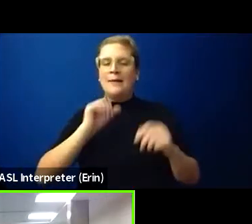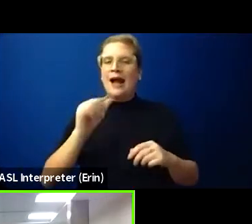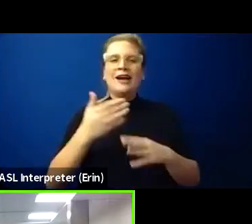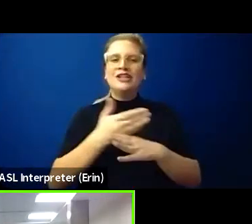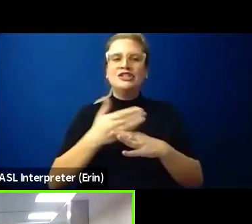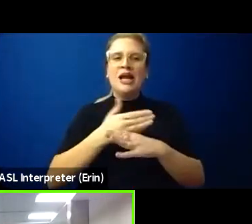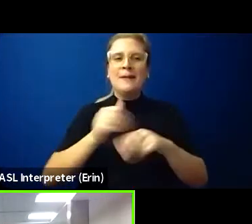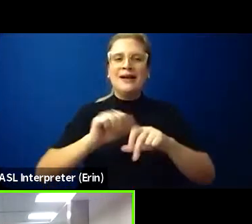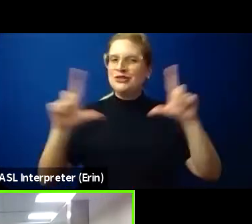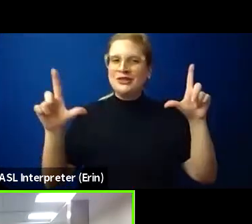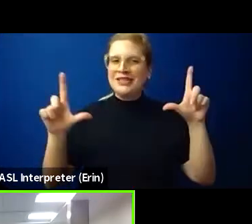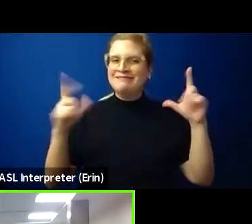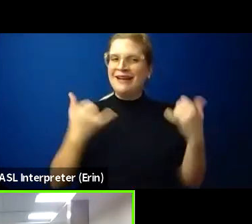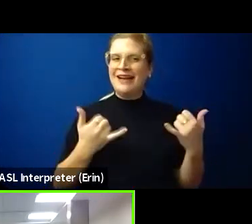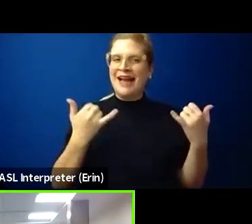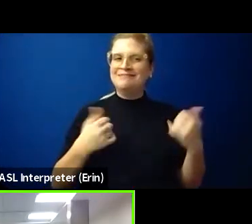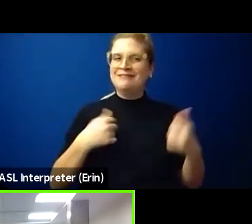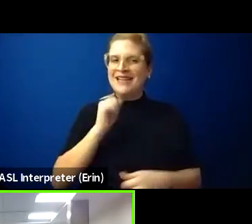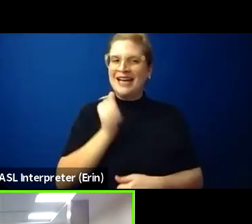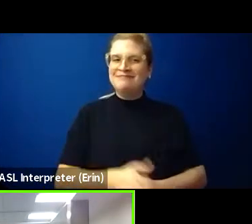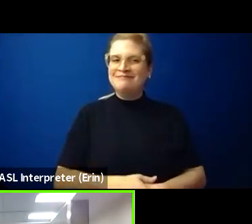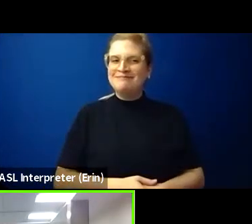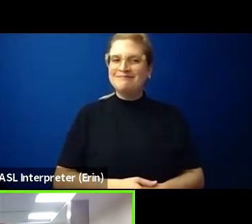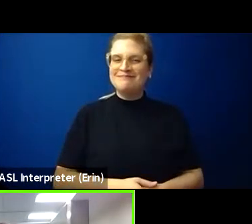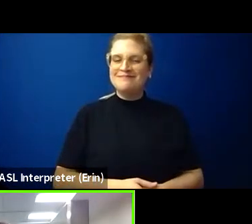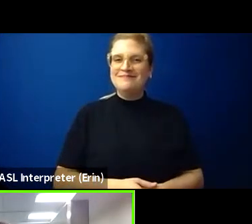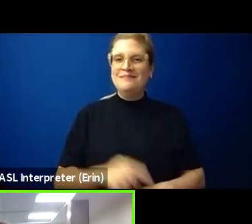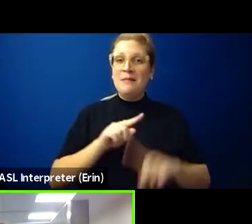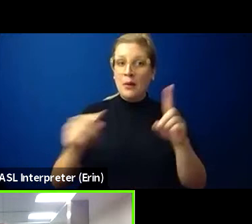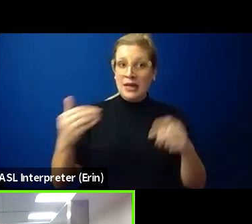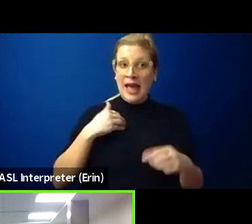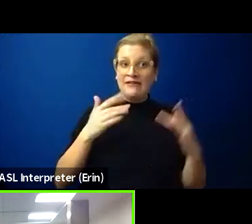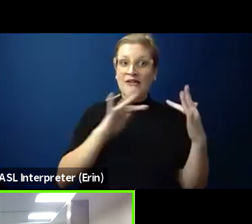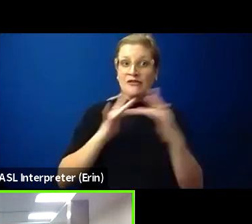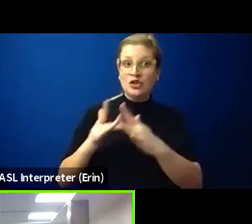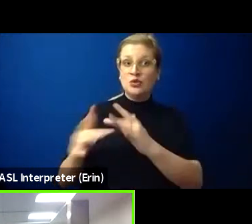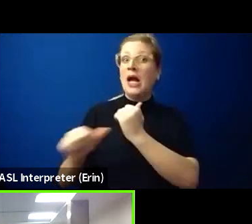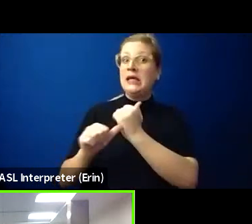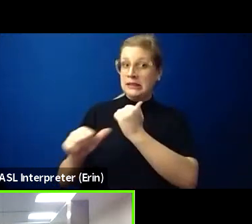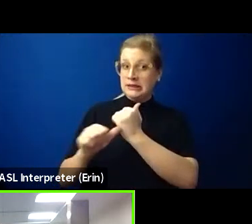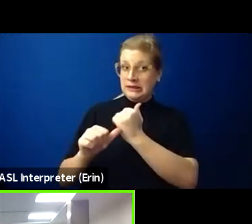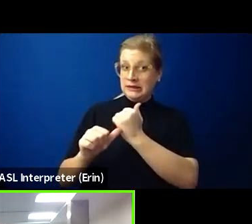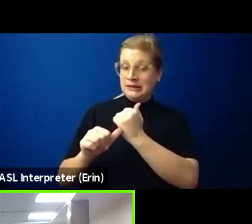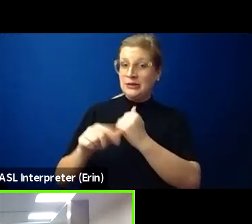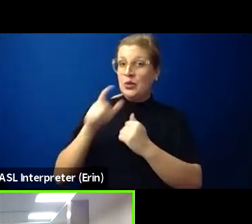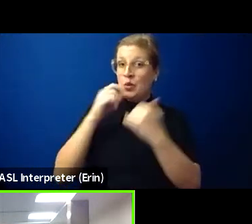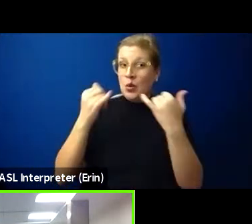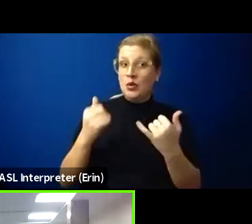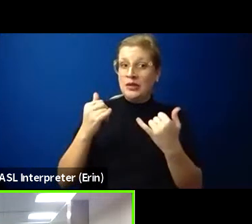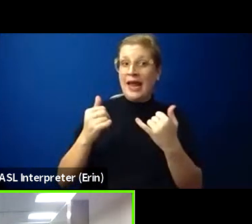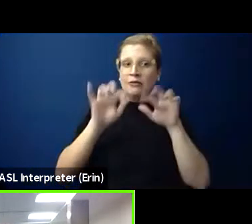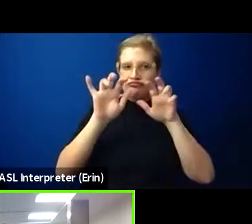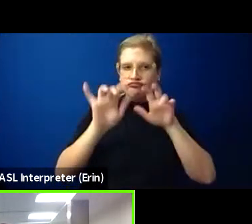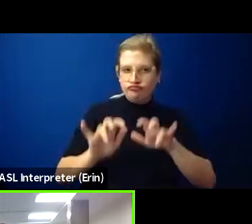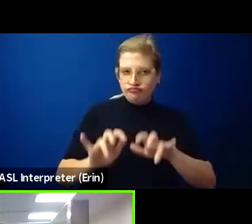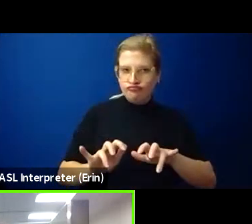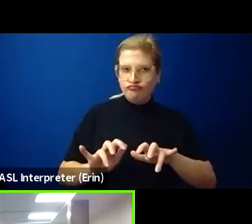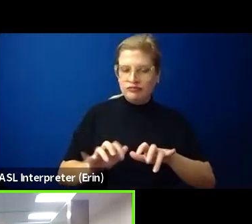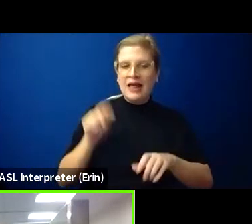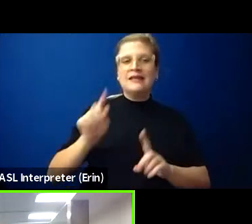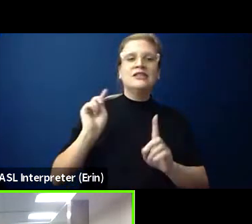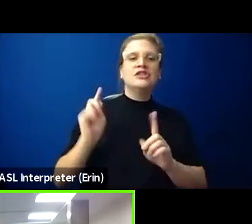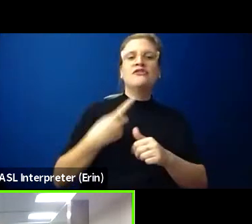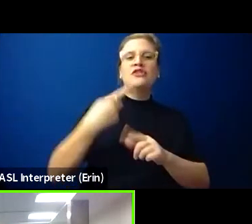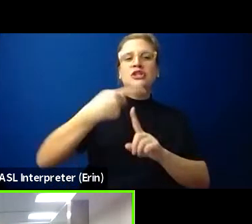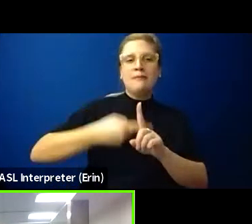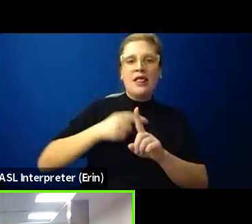time. We do have a virtual assistant who is now taking our minutes. So this is the first month